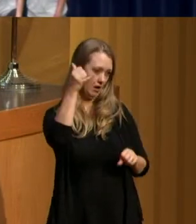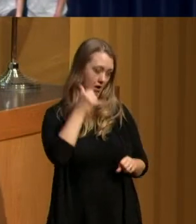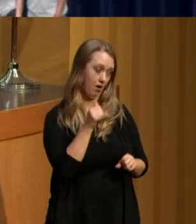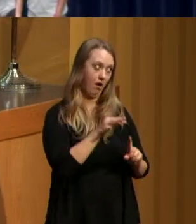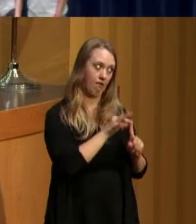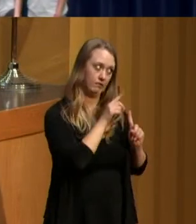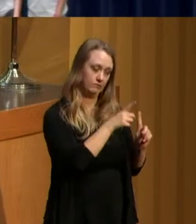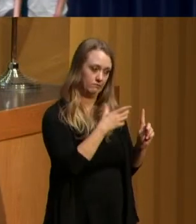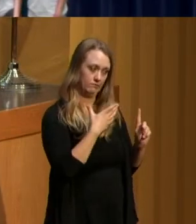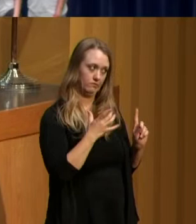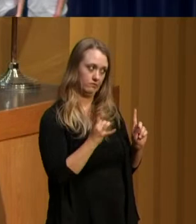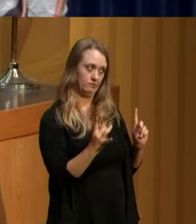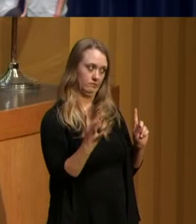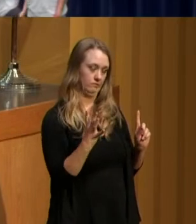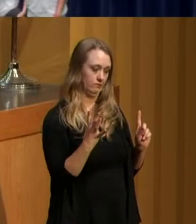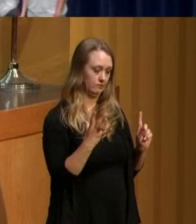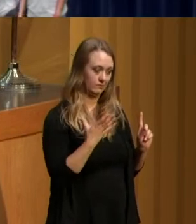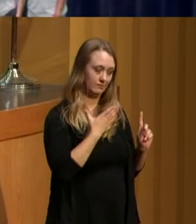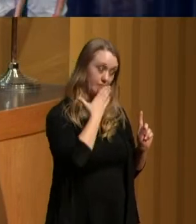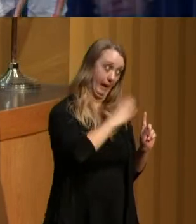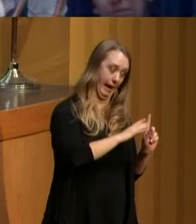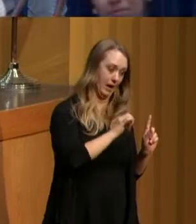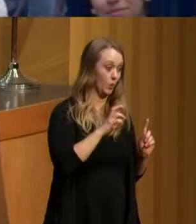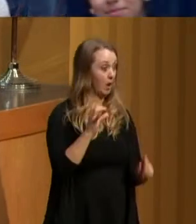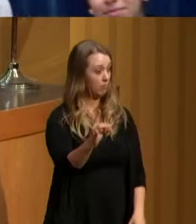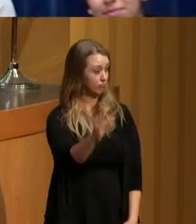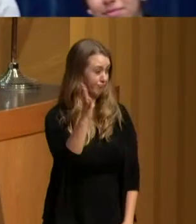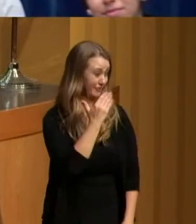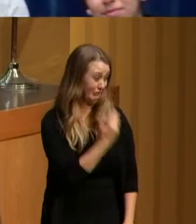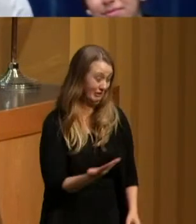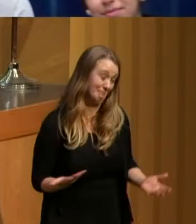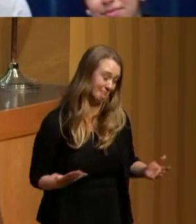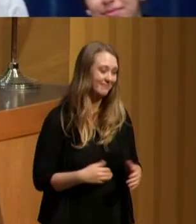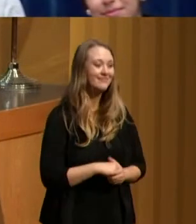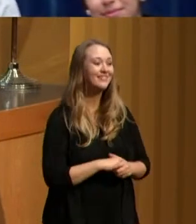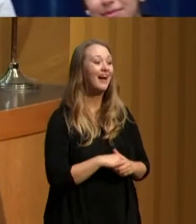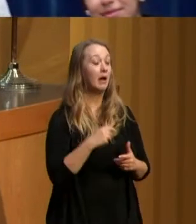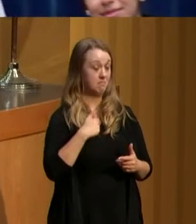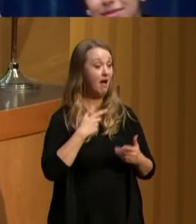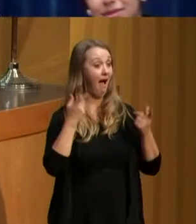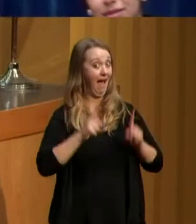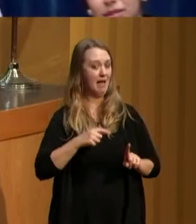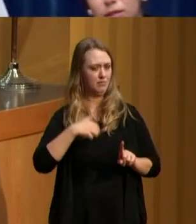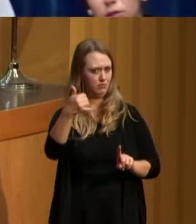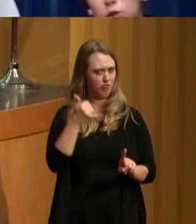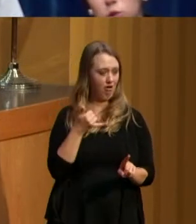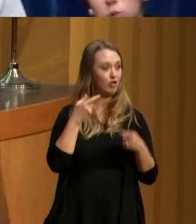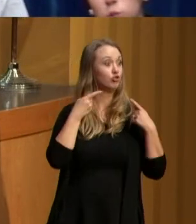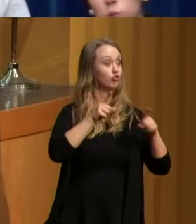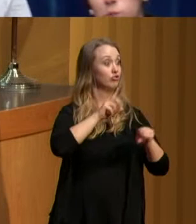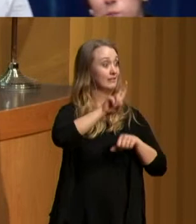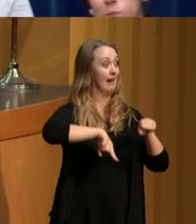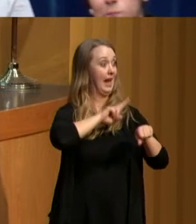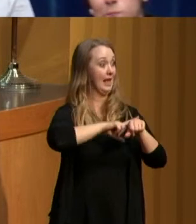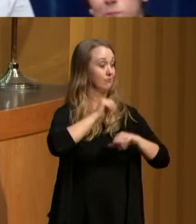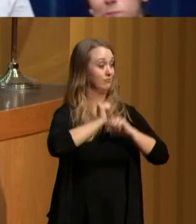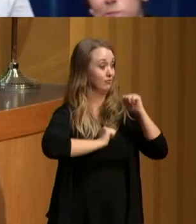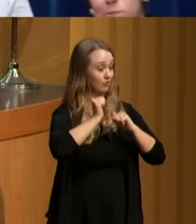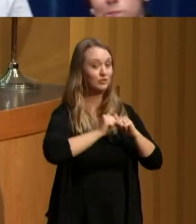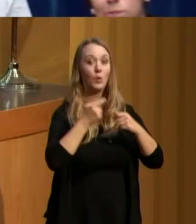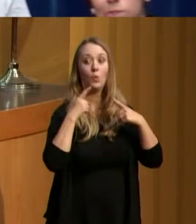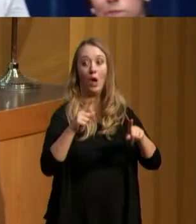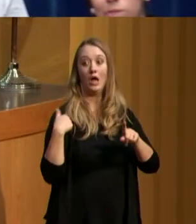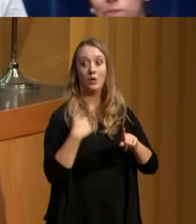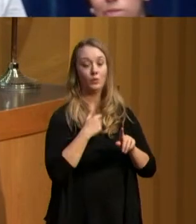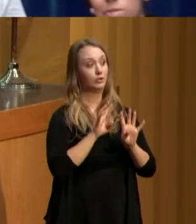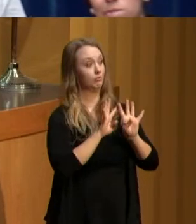something exceptionally bad or good. I received a phone call at Nationals while we were doing the awards